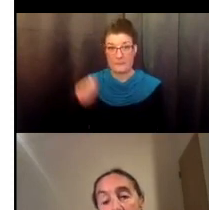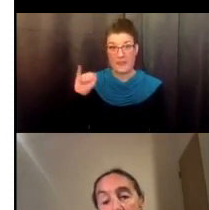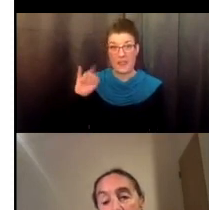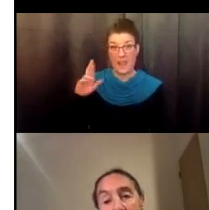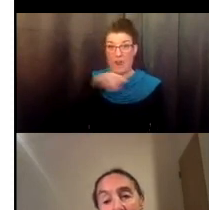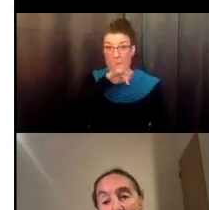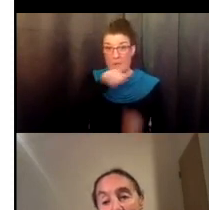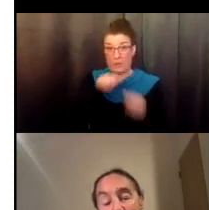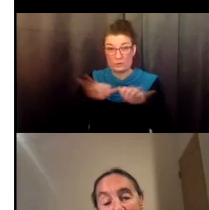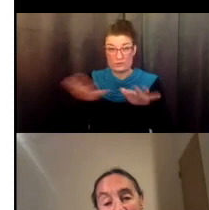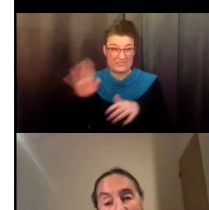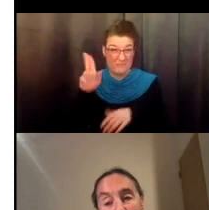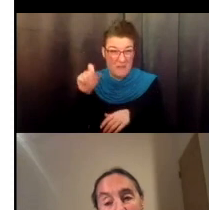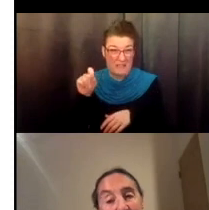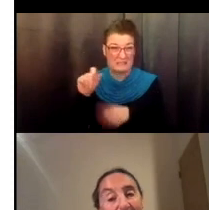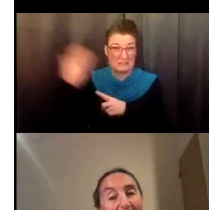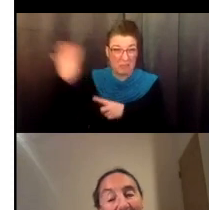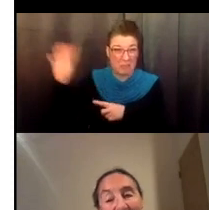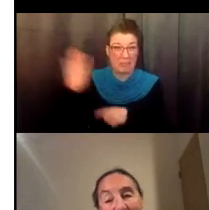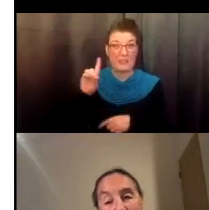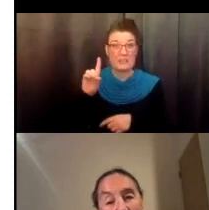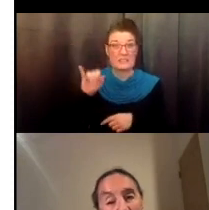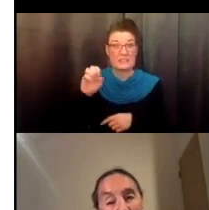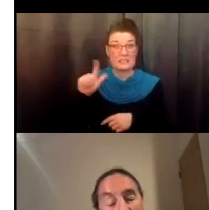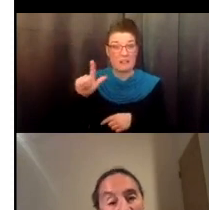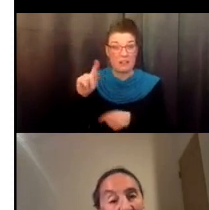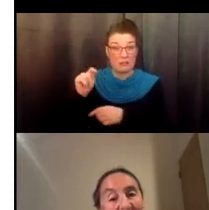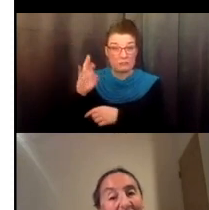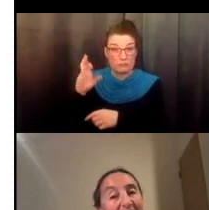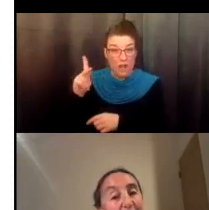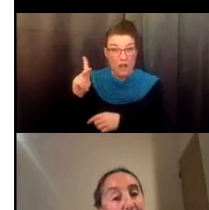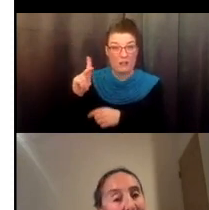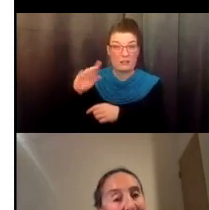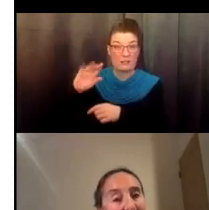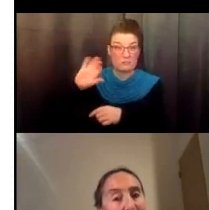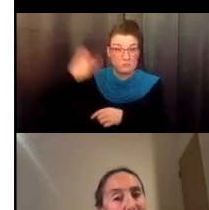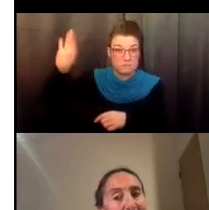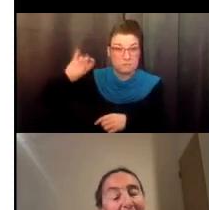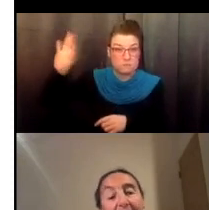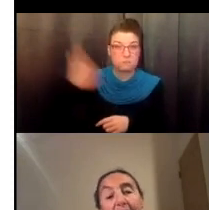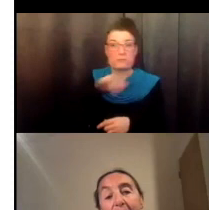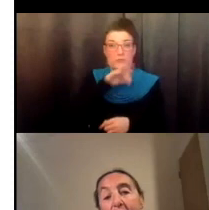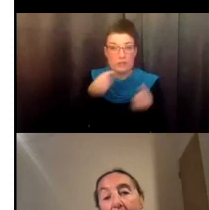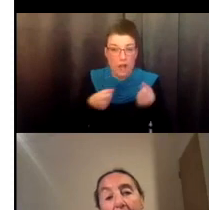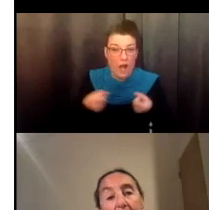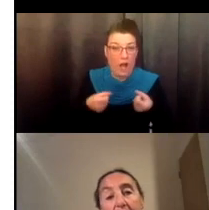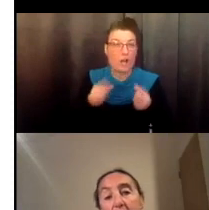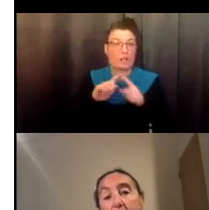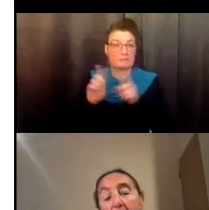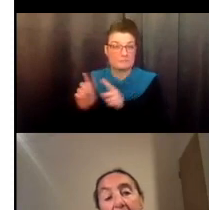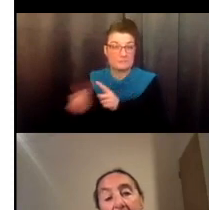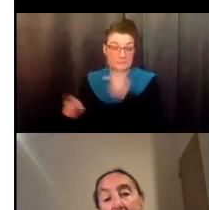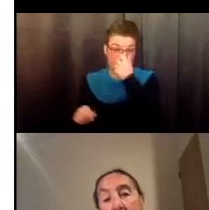dirty buses and dirty diesel trucks and dirty cars and dirty energy cause